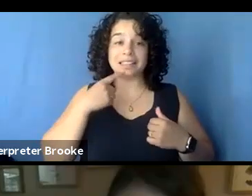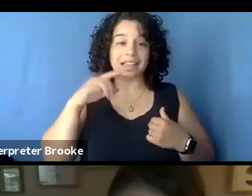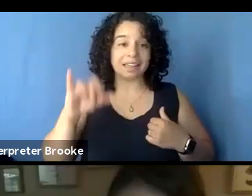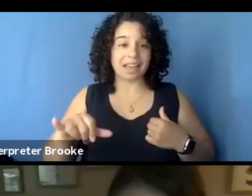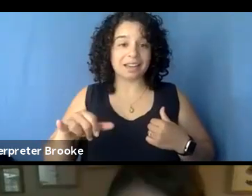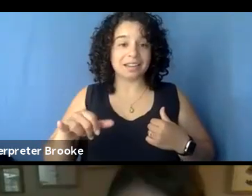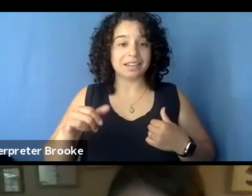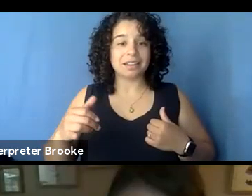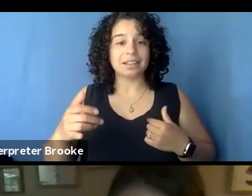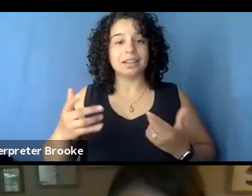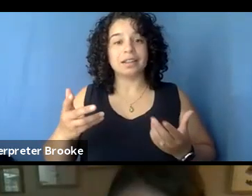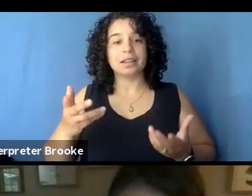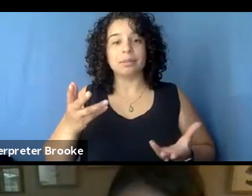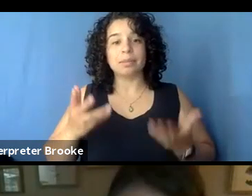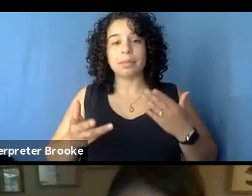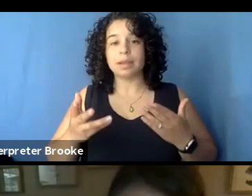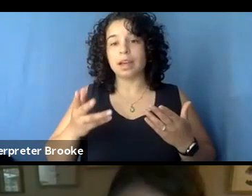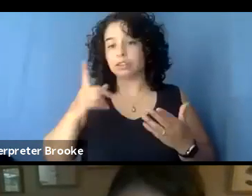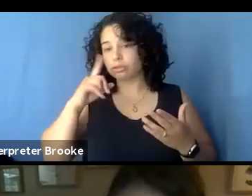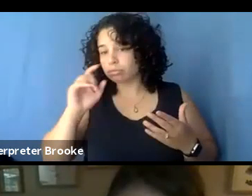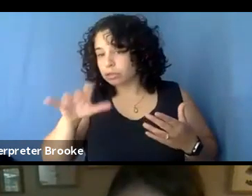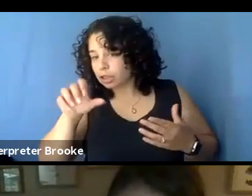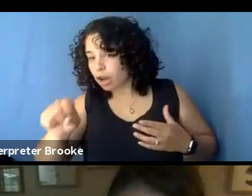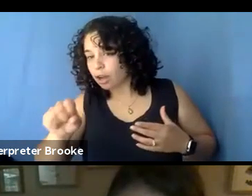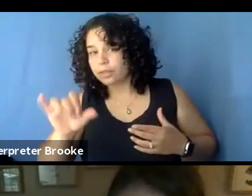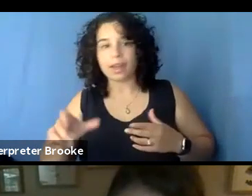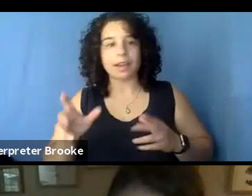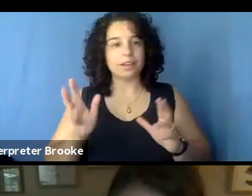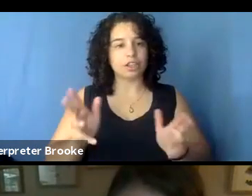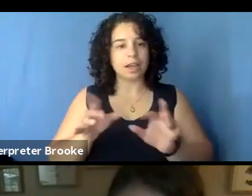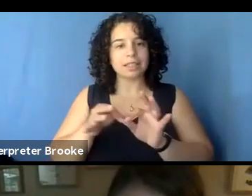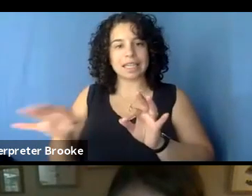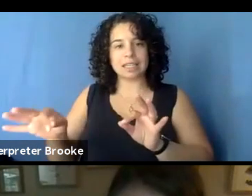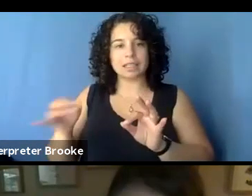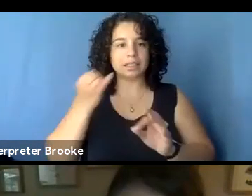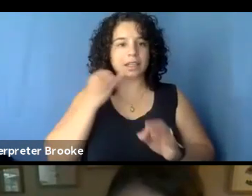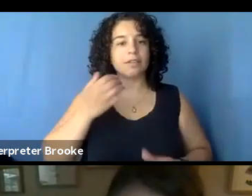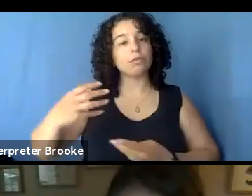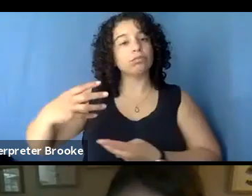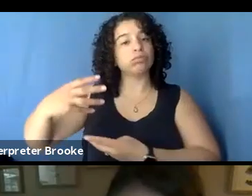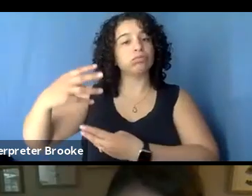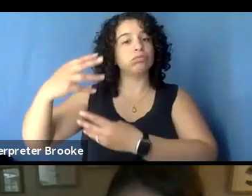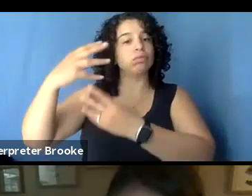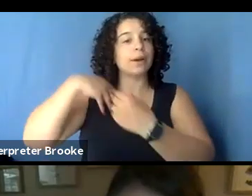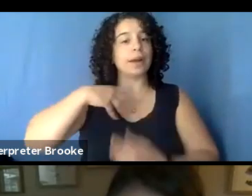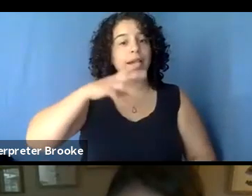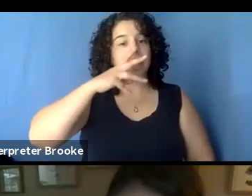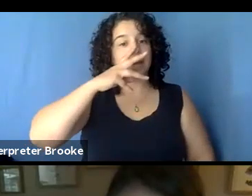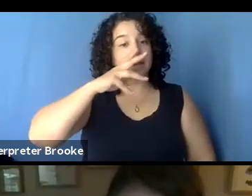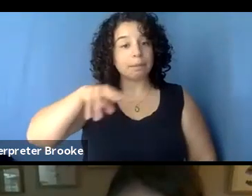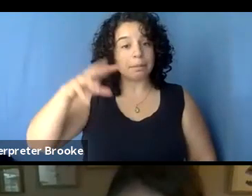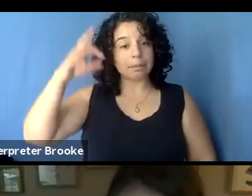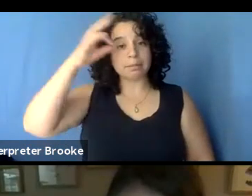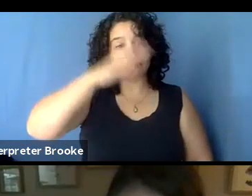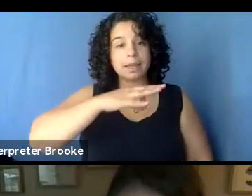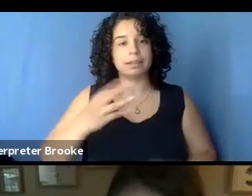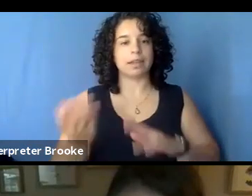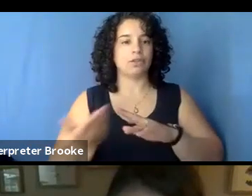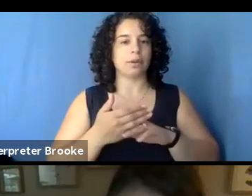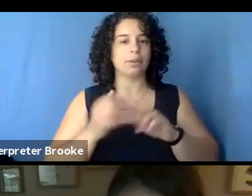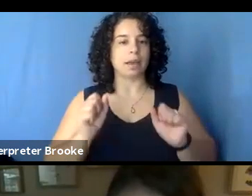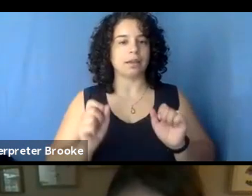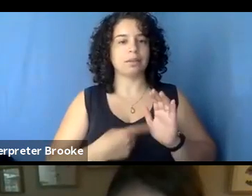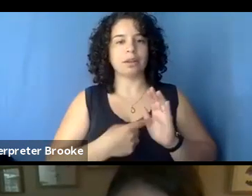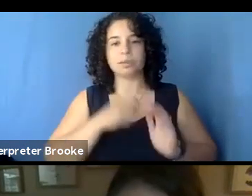miss a chat question, and if it is directed at me, please maybe interrupt to speak, because sometimes I'm not looking at this